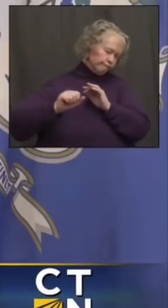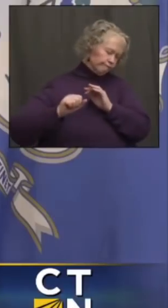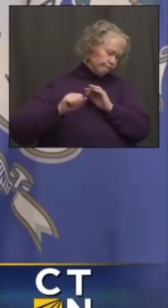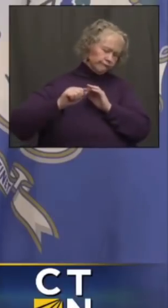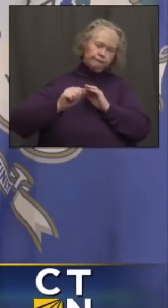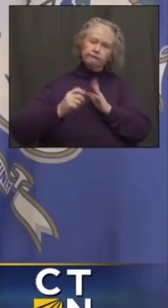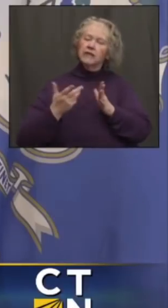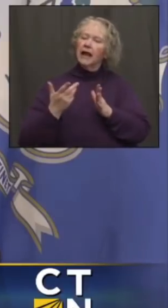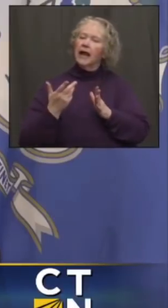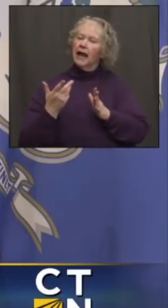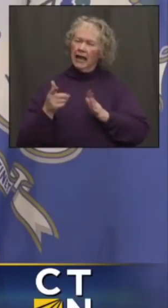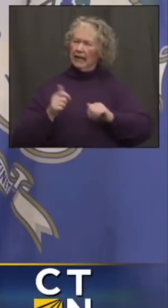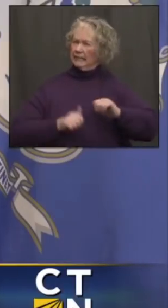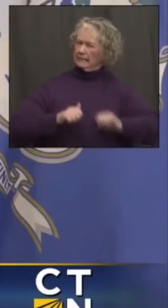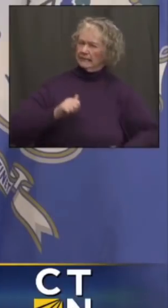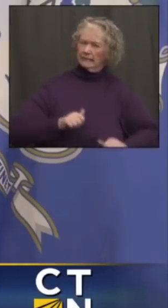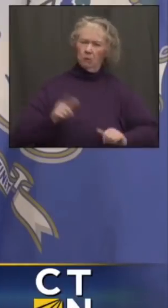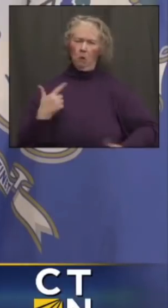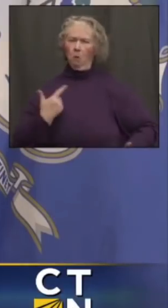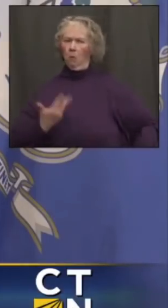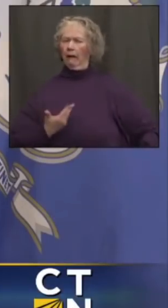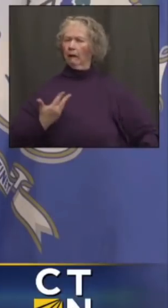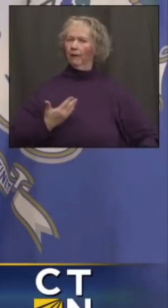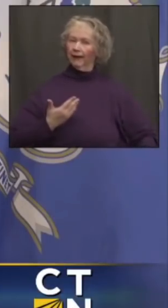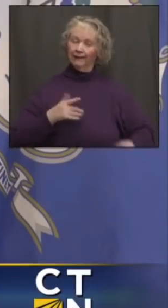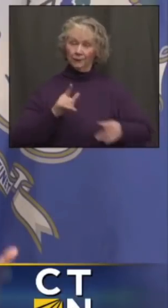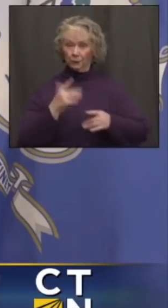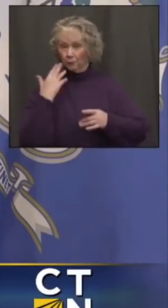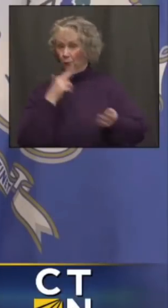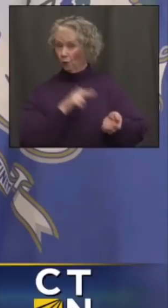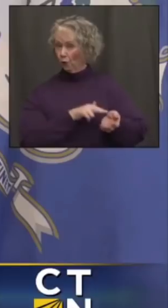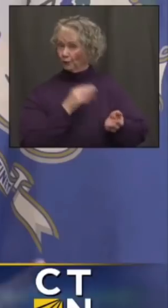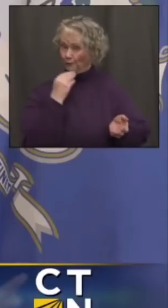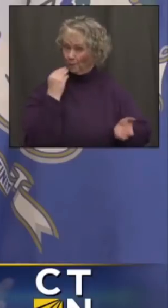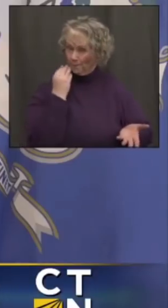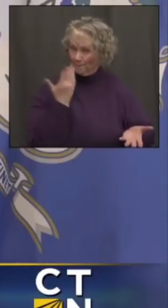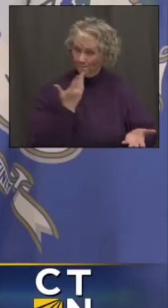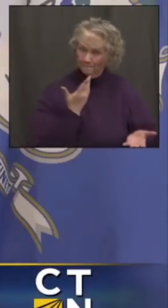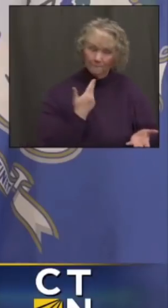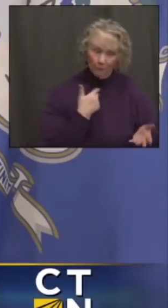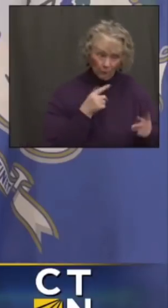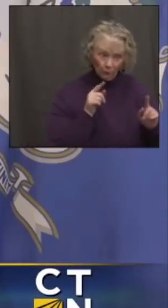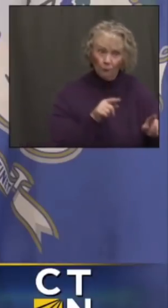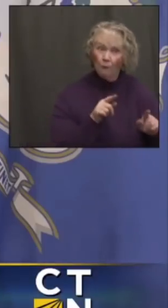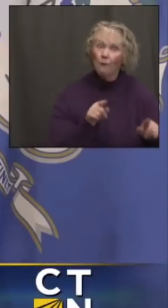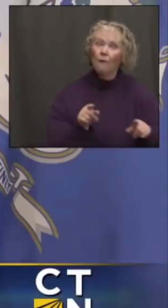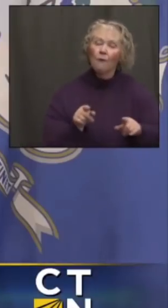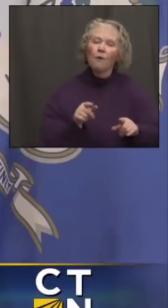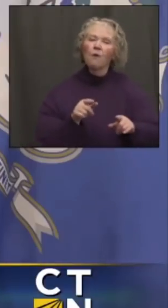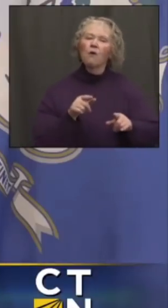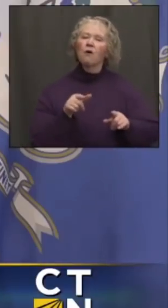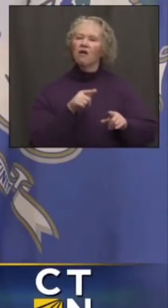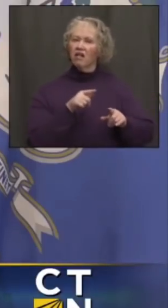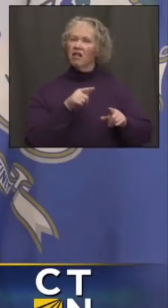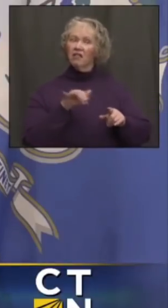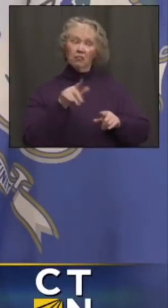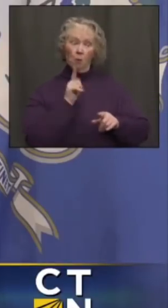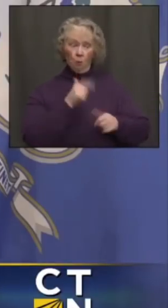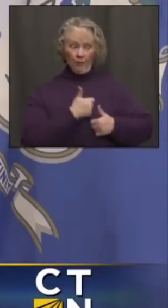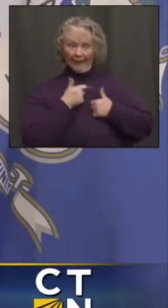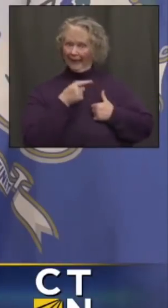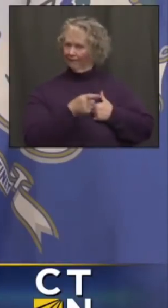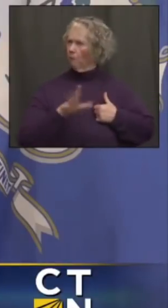I think that's a big part of it. I mean, we've tried to prioritize underserved populations from the very beginning, and